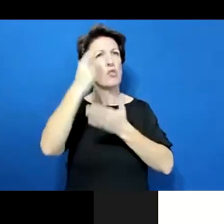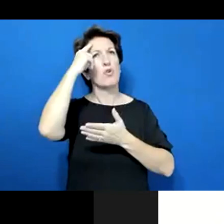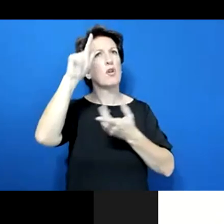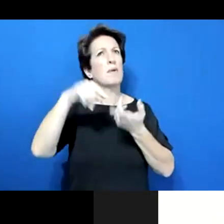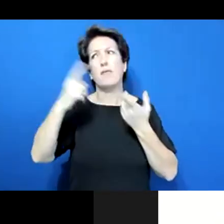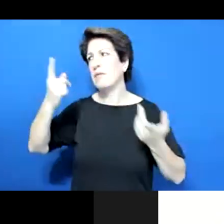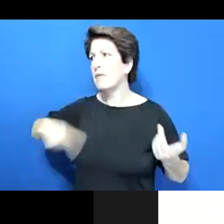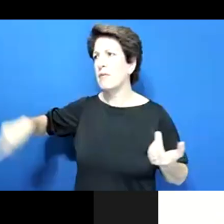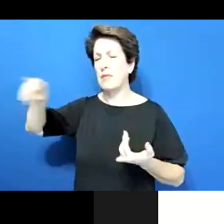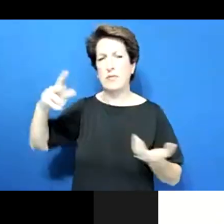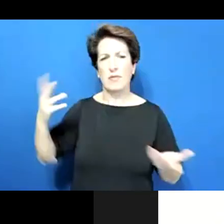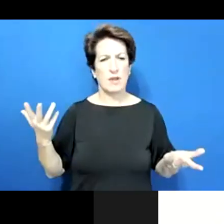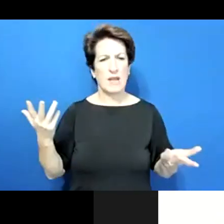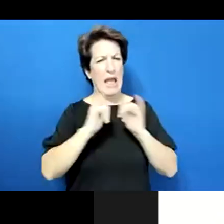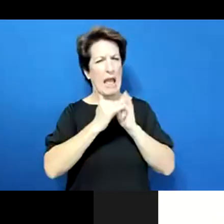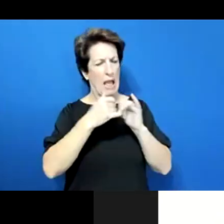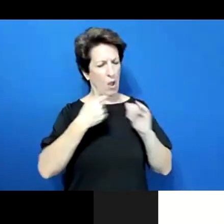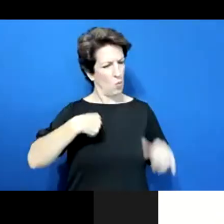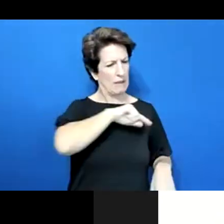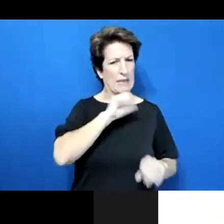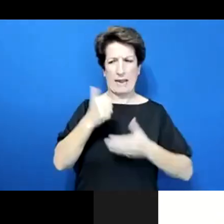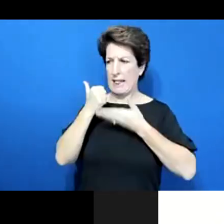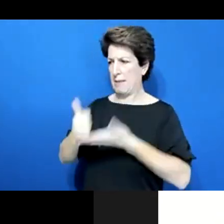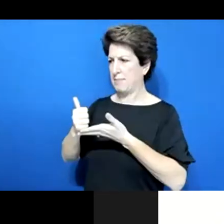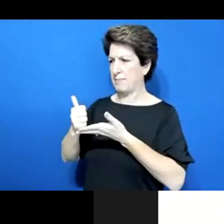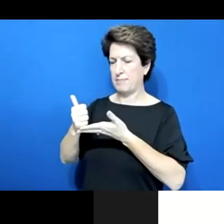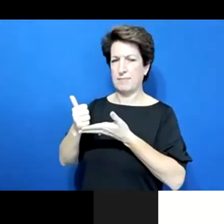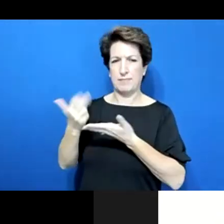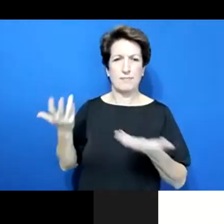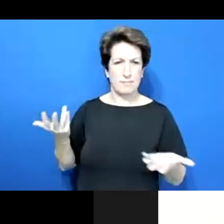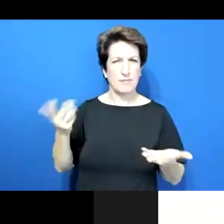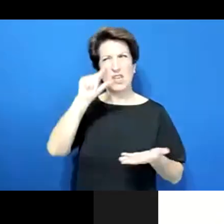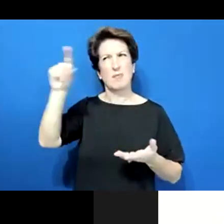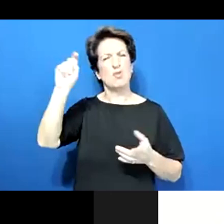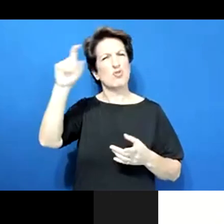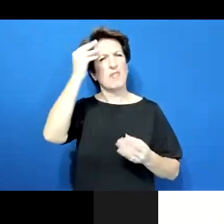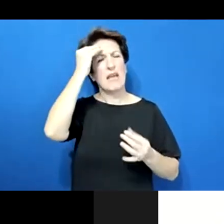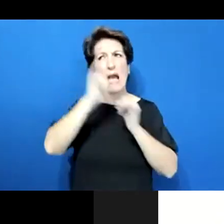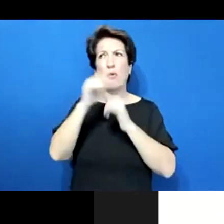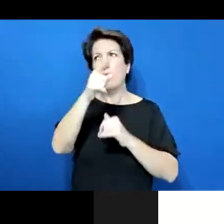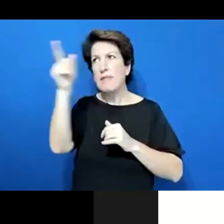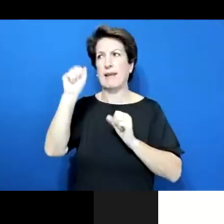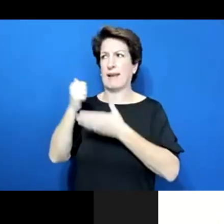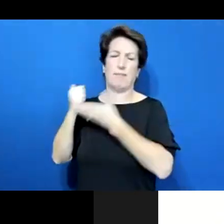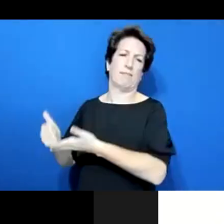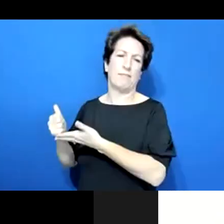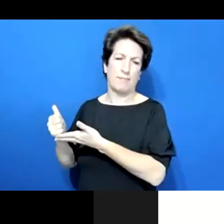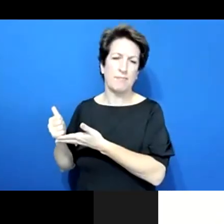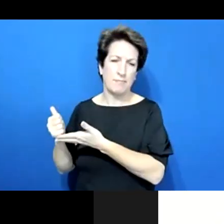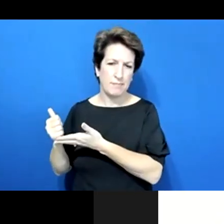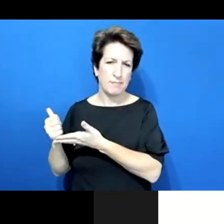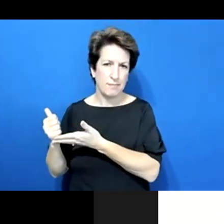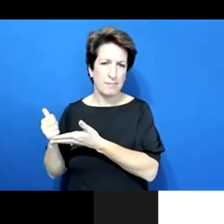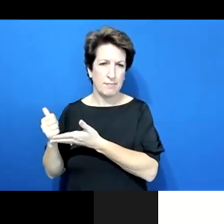doing. What can we do to help them? There was nothing there. You know what I'm saying? Yeah, no. Oh,